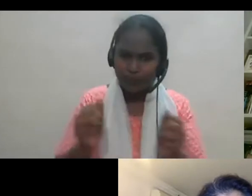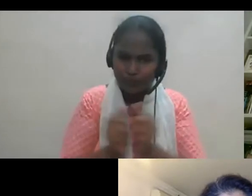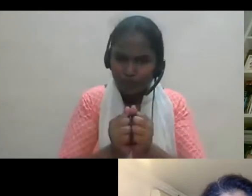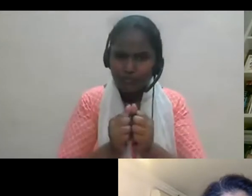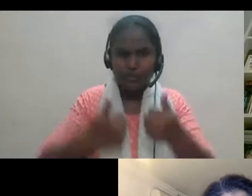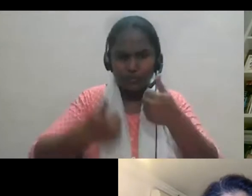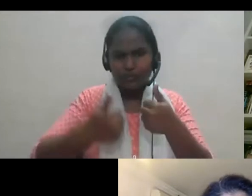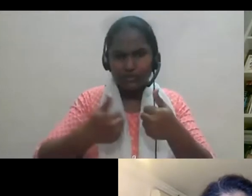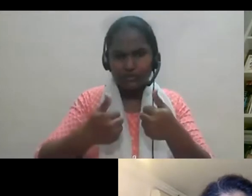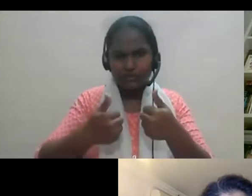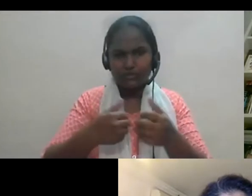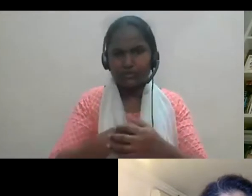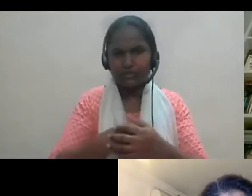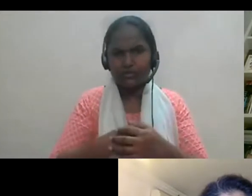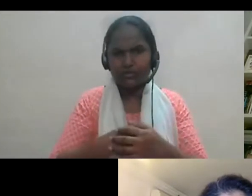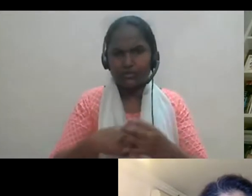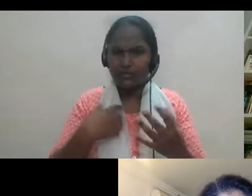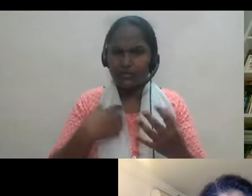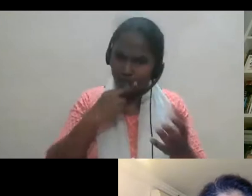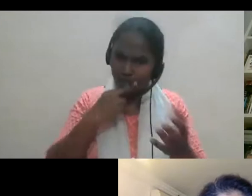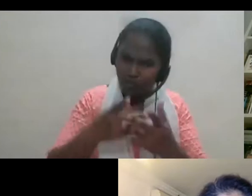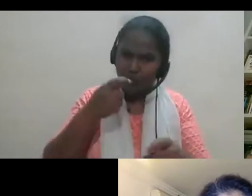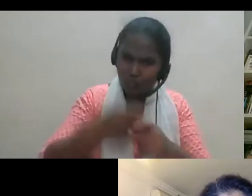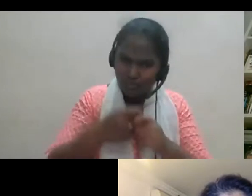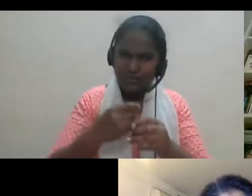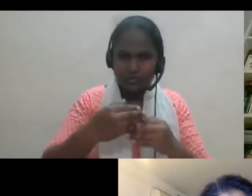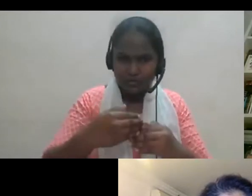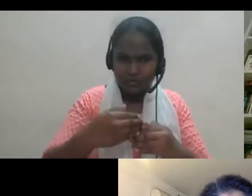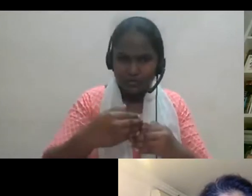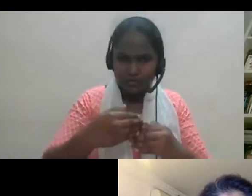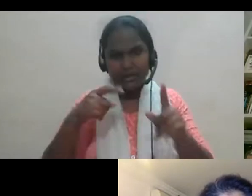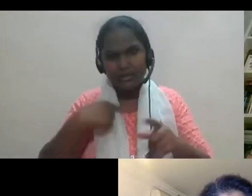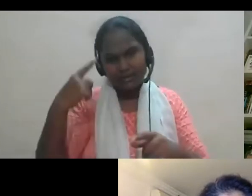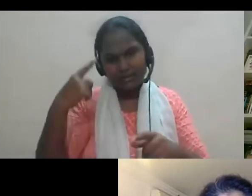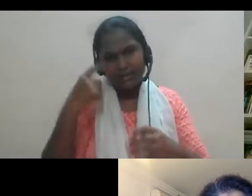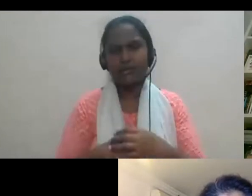which we are working towards that. But I think